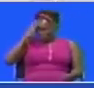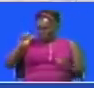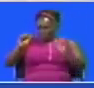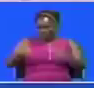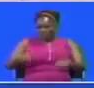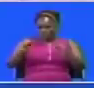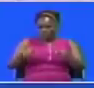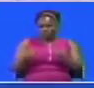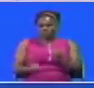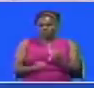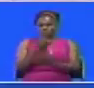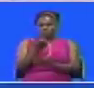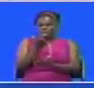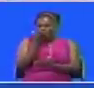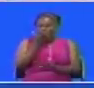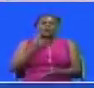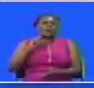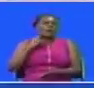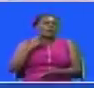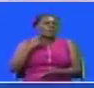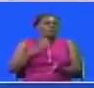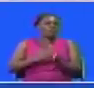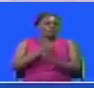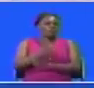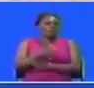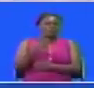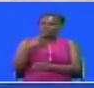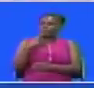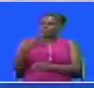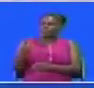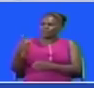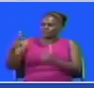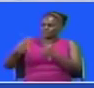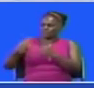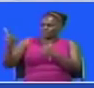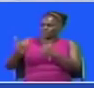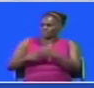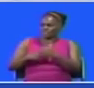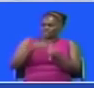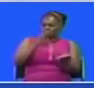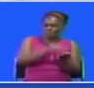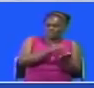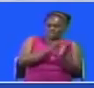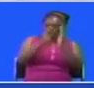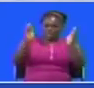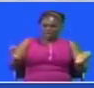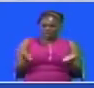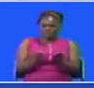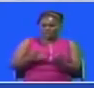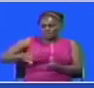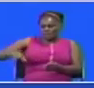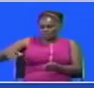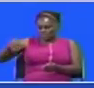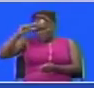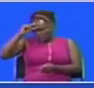potential in the production of honey, with over 176,000 beehives, according to the county government